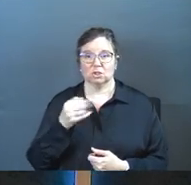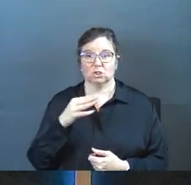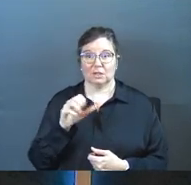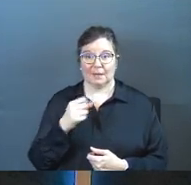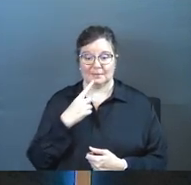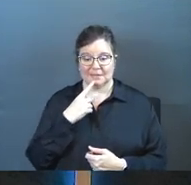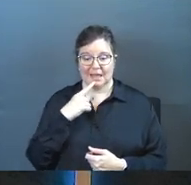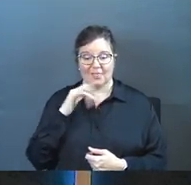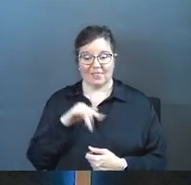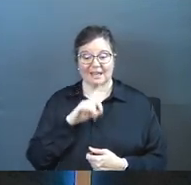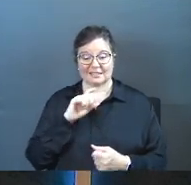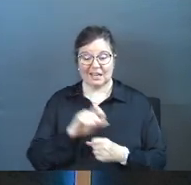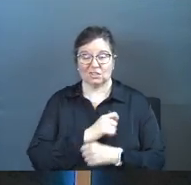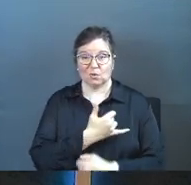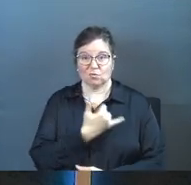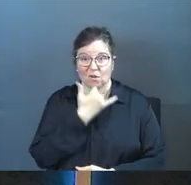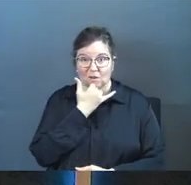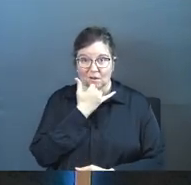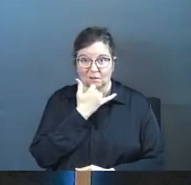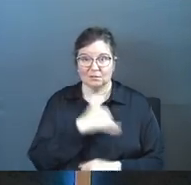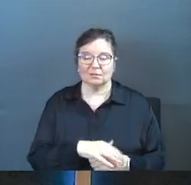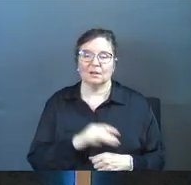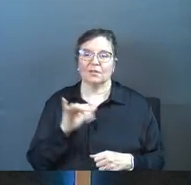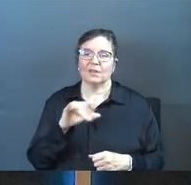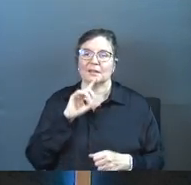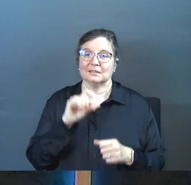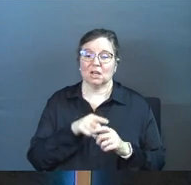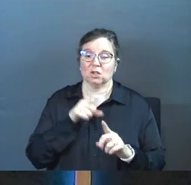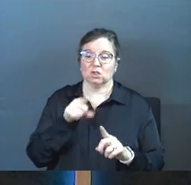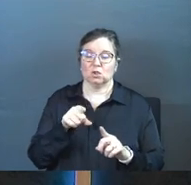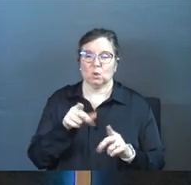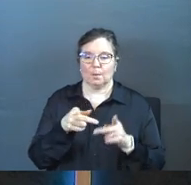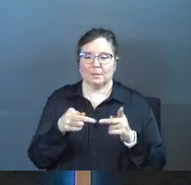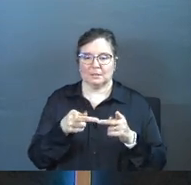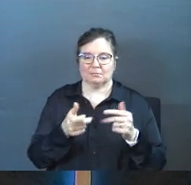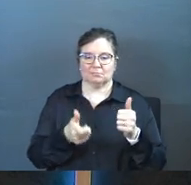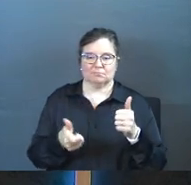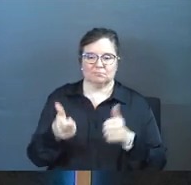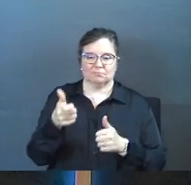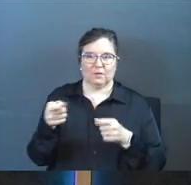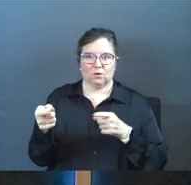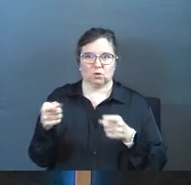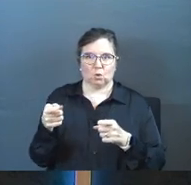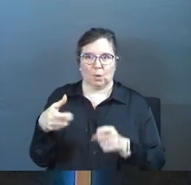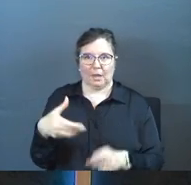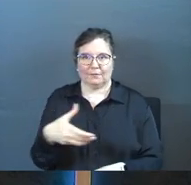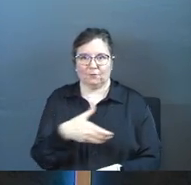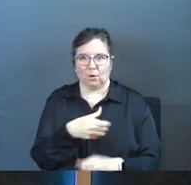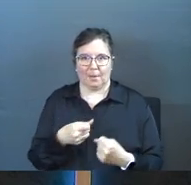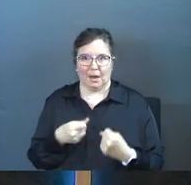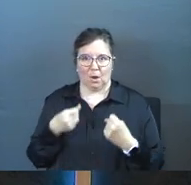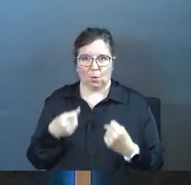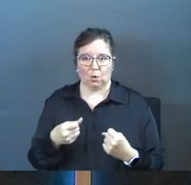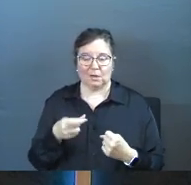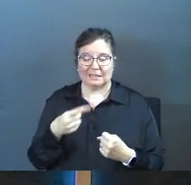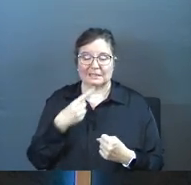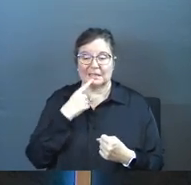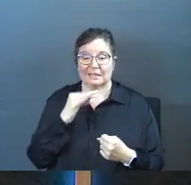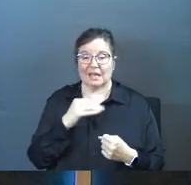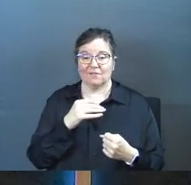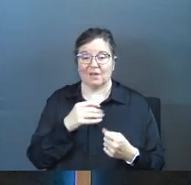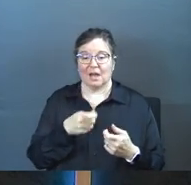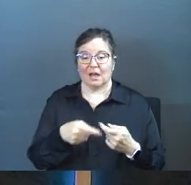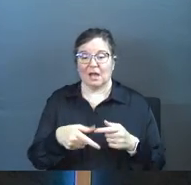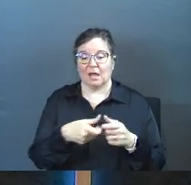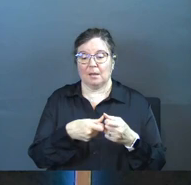James says, that's actually wrong. That's actually you positioning yourself for control and for power. He said, if I